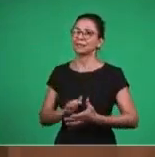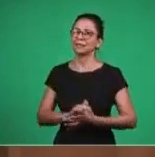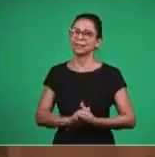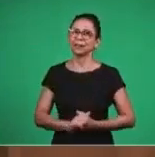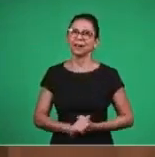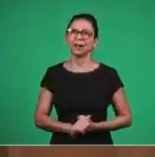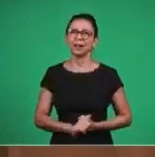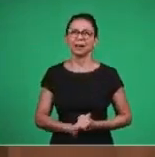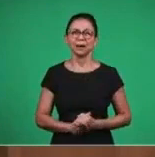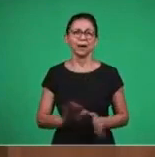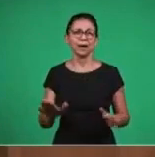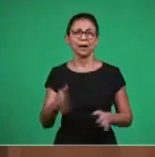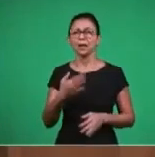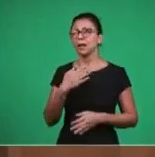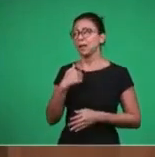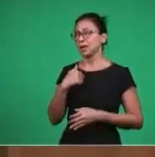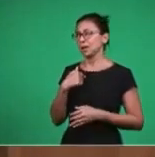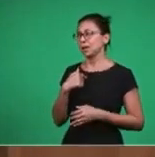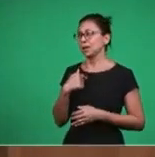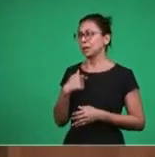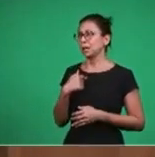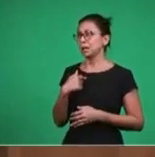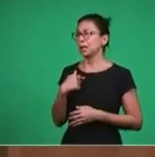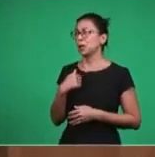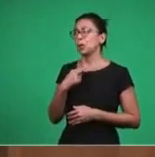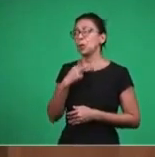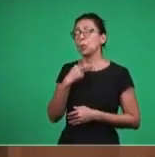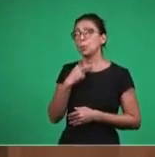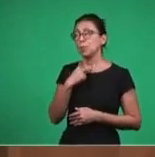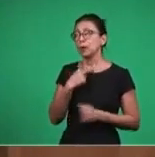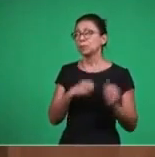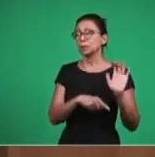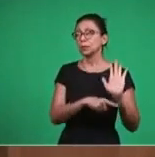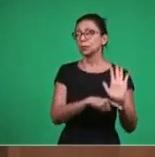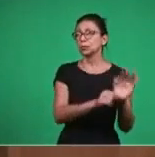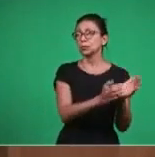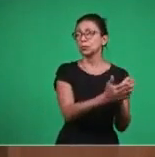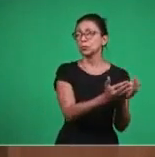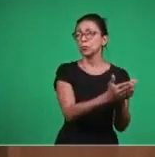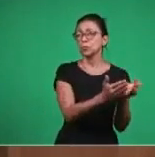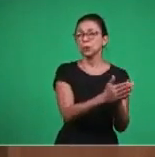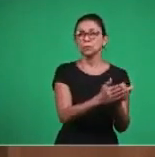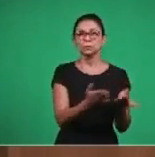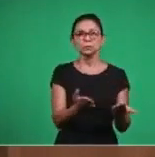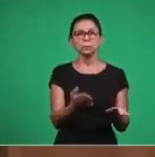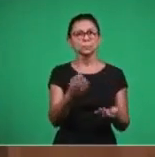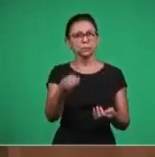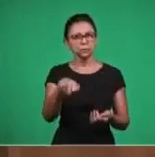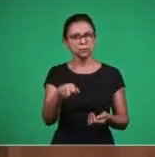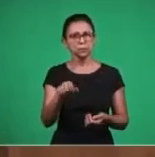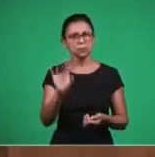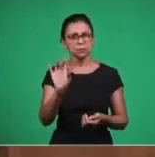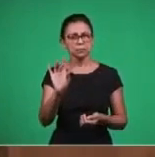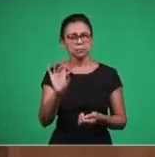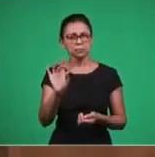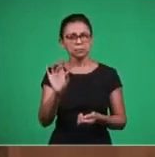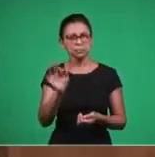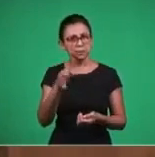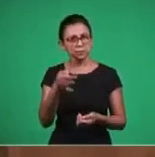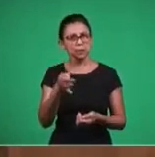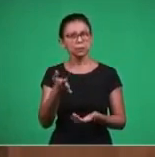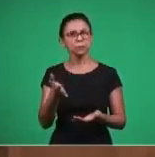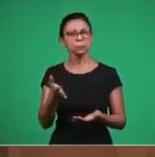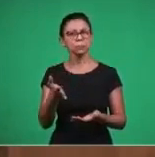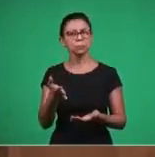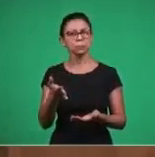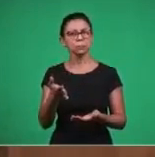I want to be excused because I'm a very social person. I do everything to help the poor. Of course, that's what you need to do,